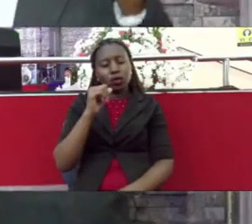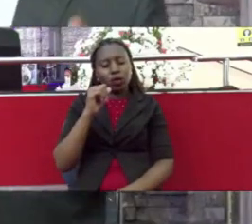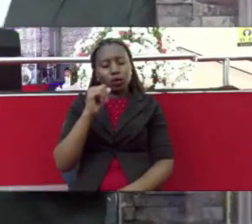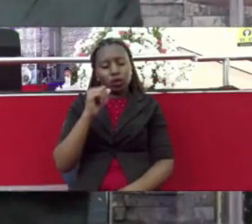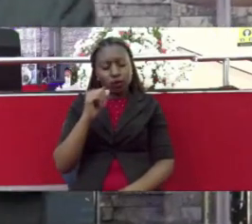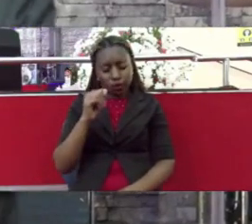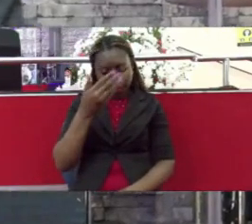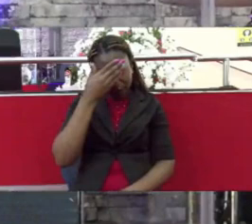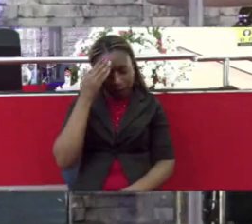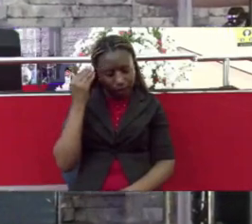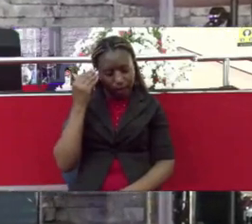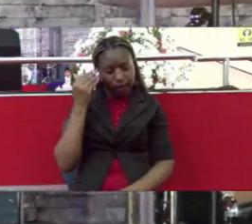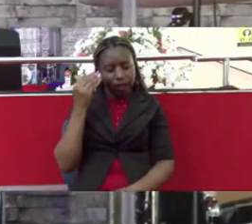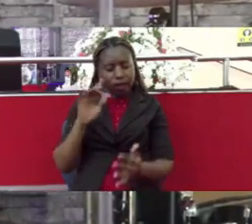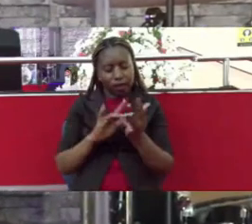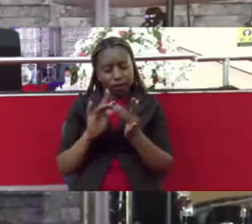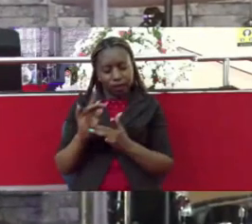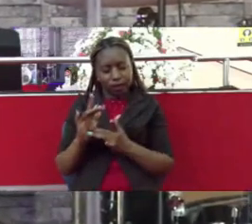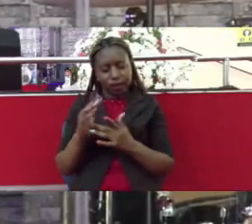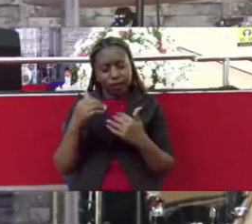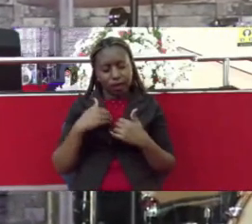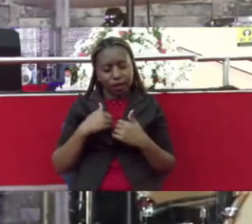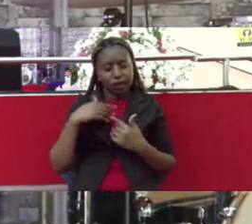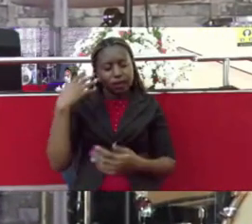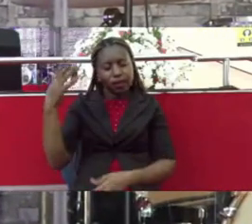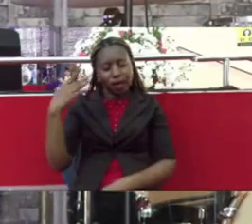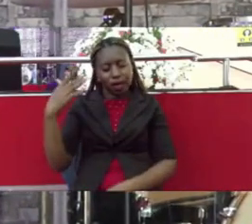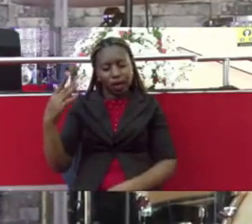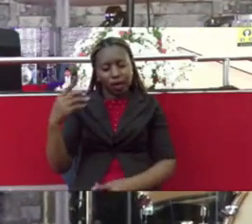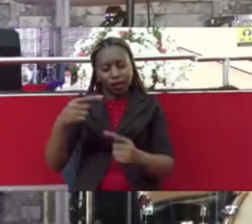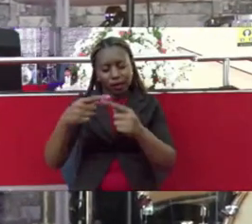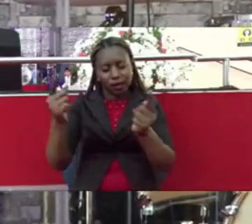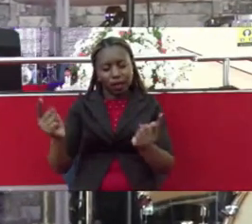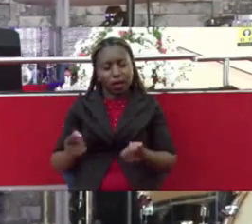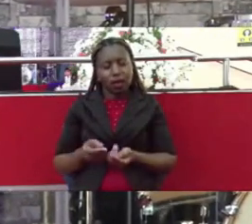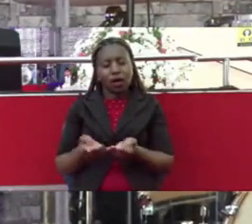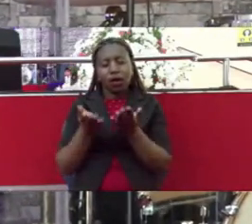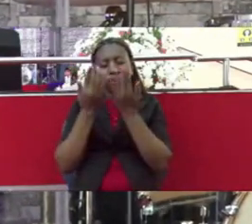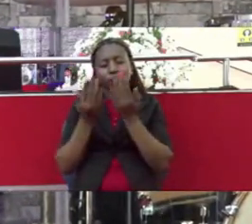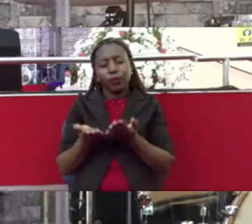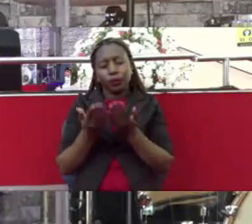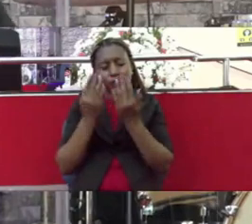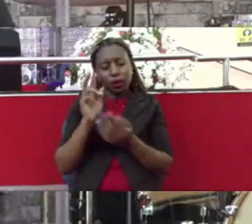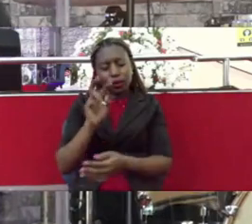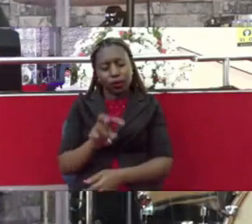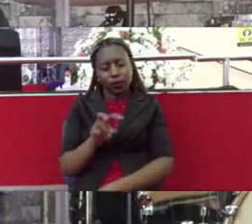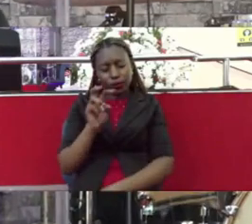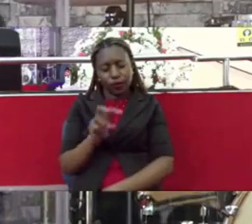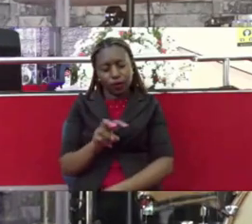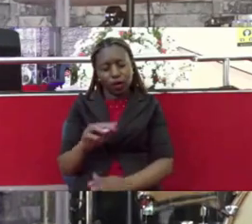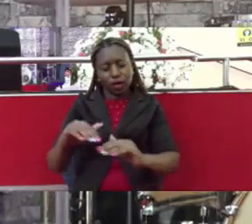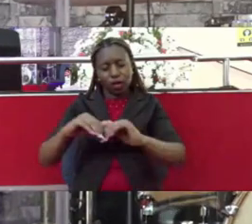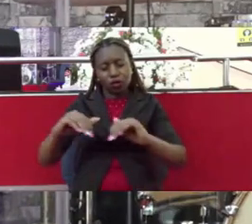his hand. Ya kwamba mikononi pake Yesu. His winnowing fork. Ako na kile kifaa cha kupepeta. To separate